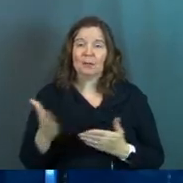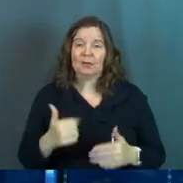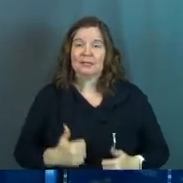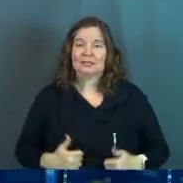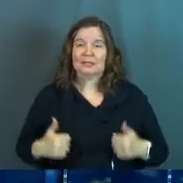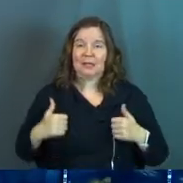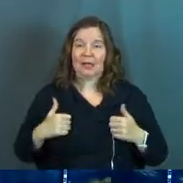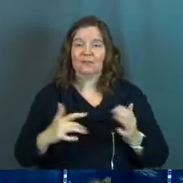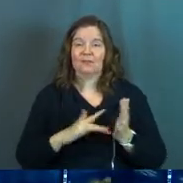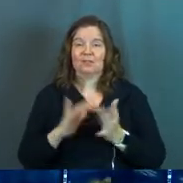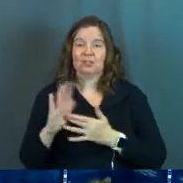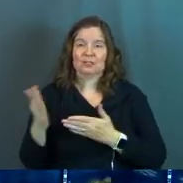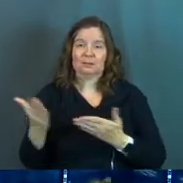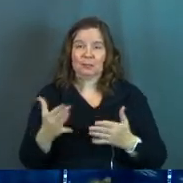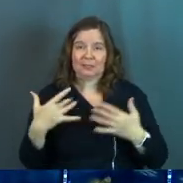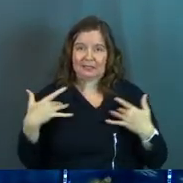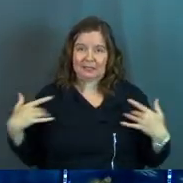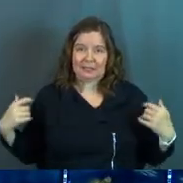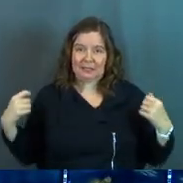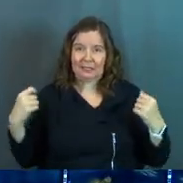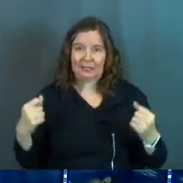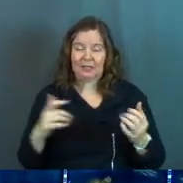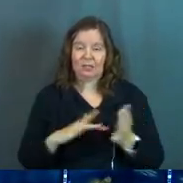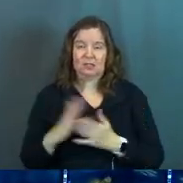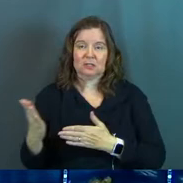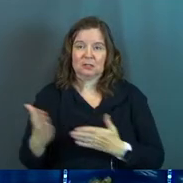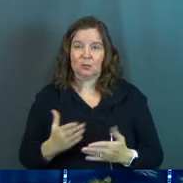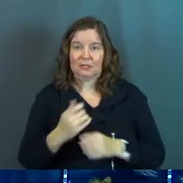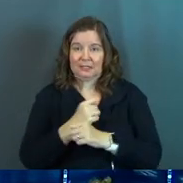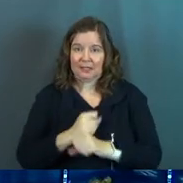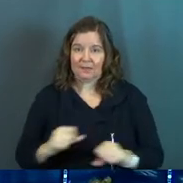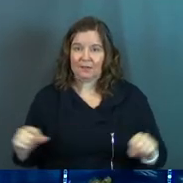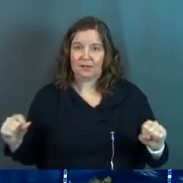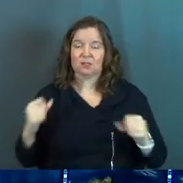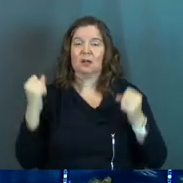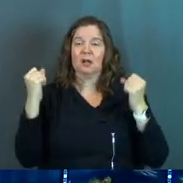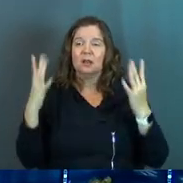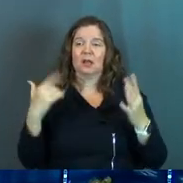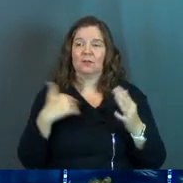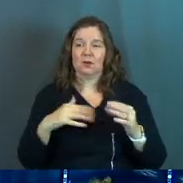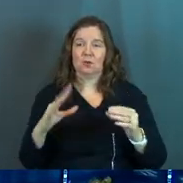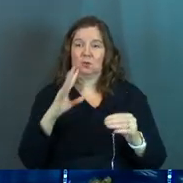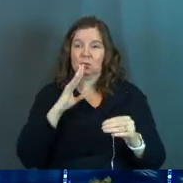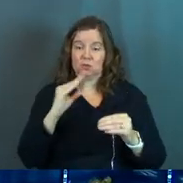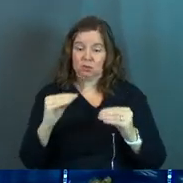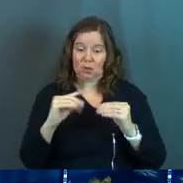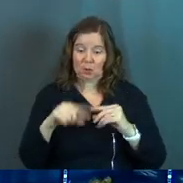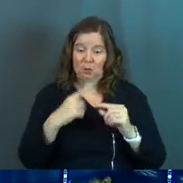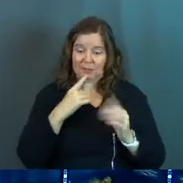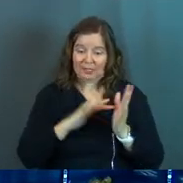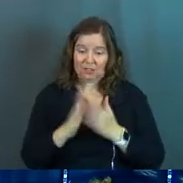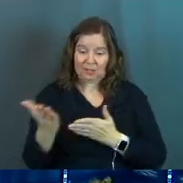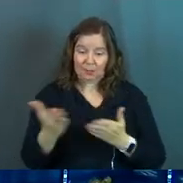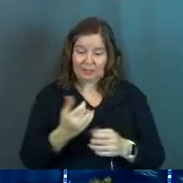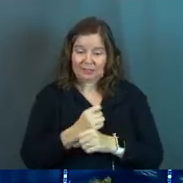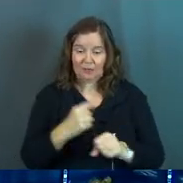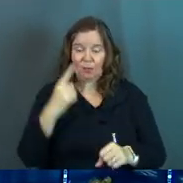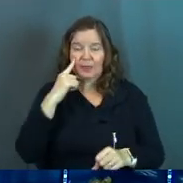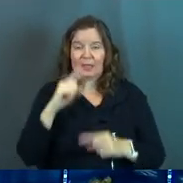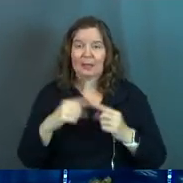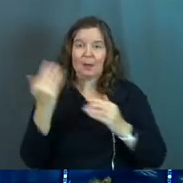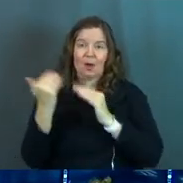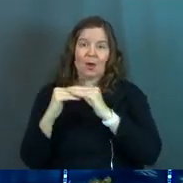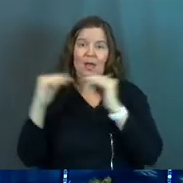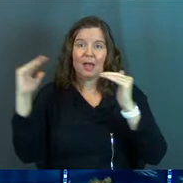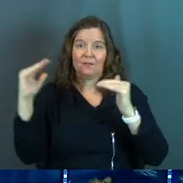life, and Jesus brings healing, and Jesus brings salvation. And a lot of us were taught that when we say Jesus brings salvation, we think